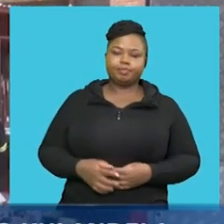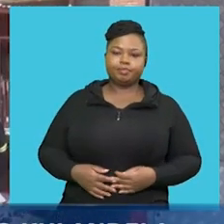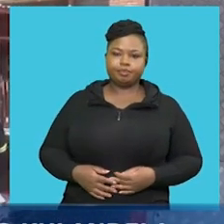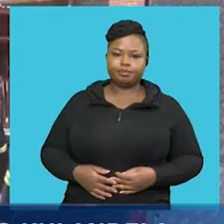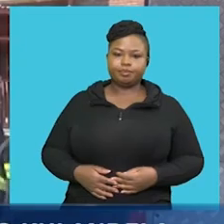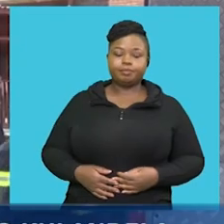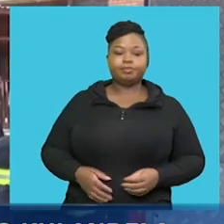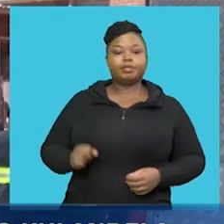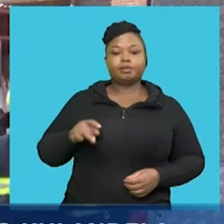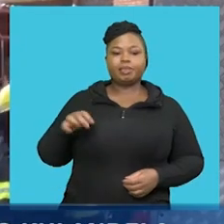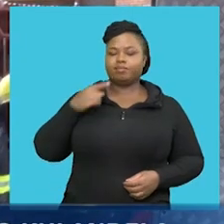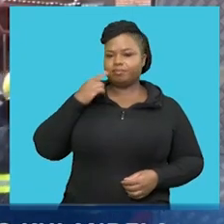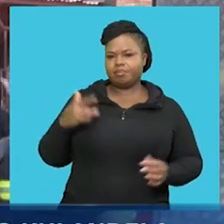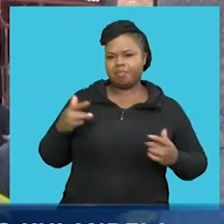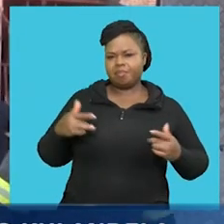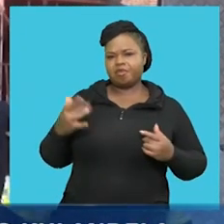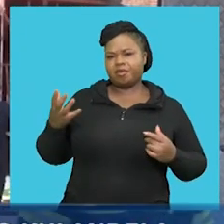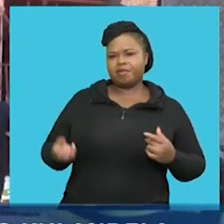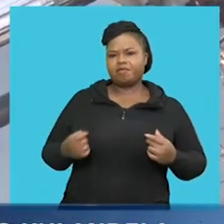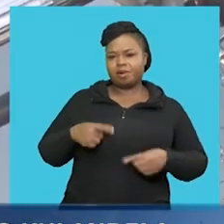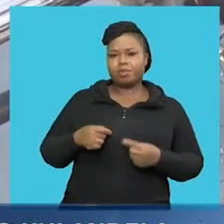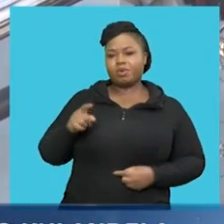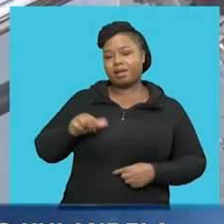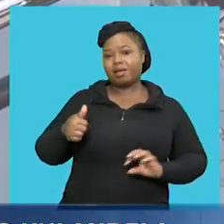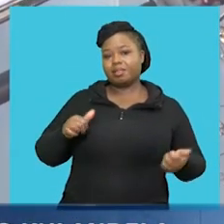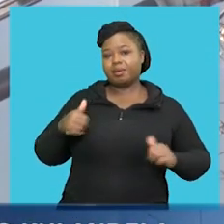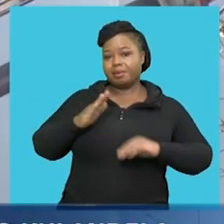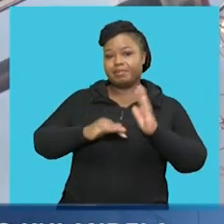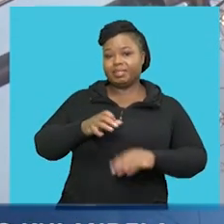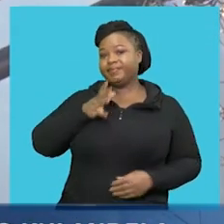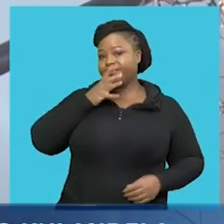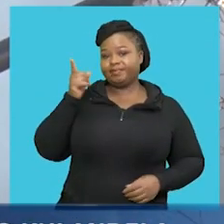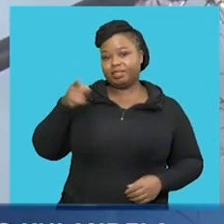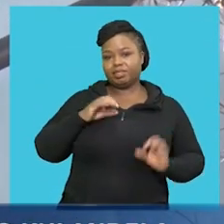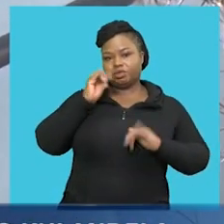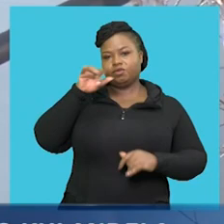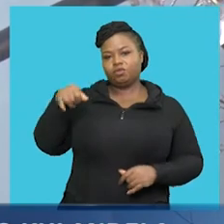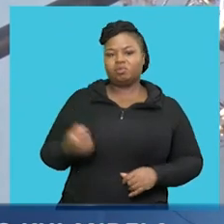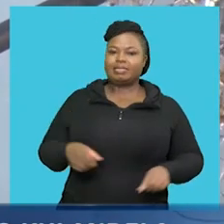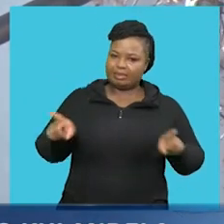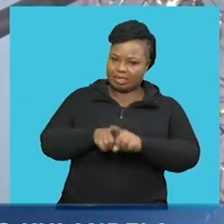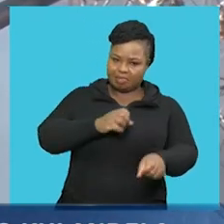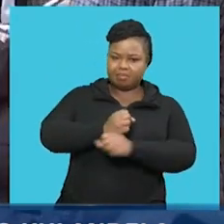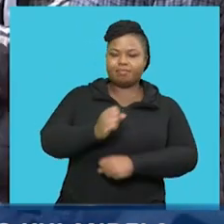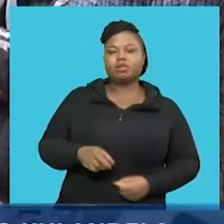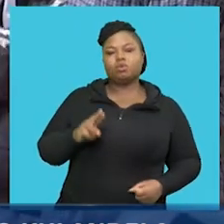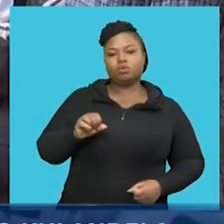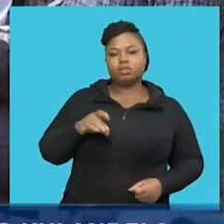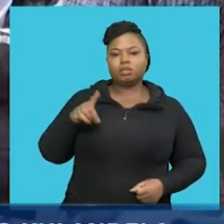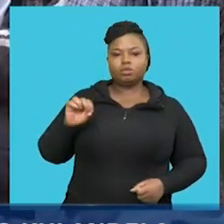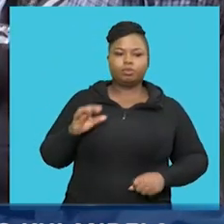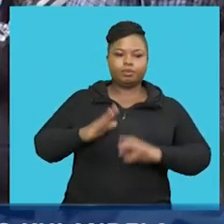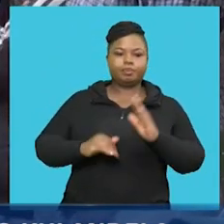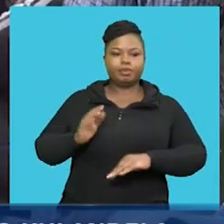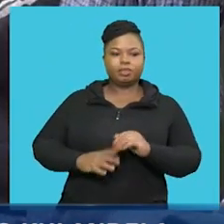Usibe uqhuba ngokuthi bakhathazekile ngesimo samanye amabhilidi agcwele iGoli asesimeni esifana ncamashi neseUsindiso